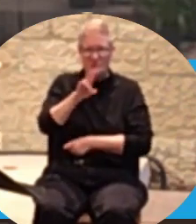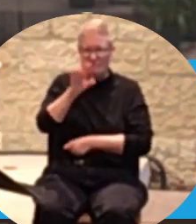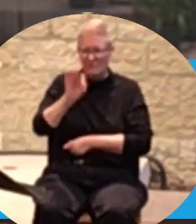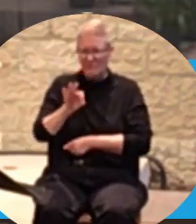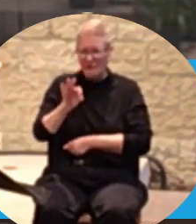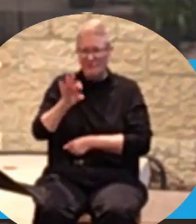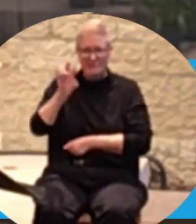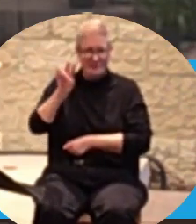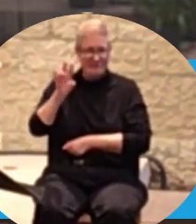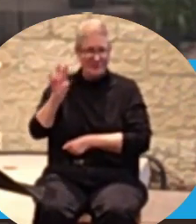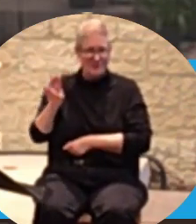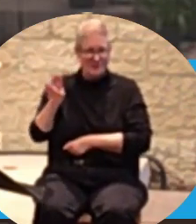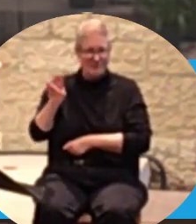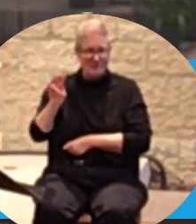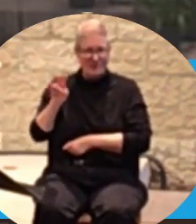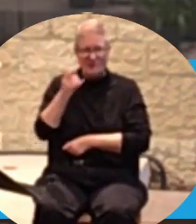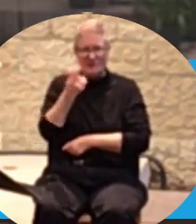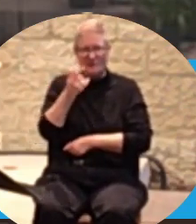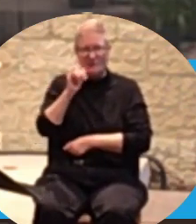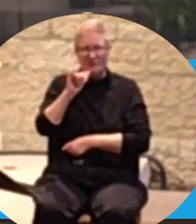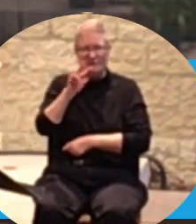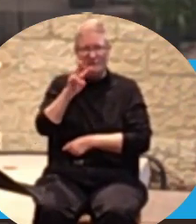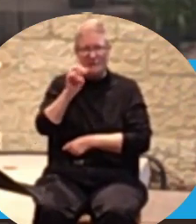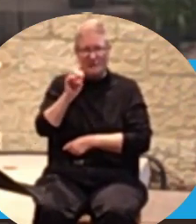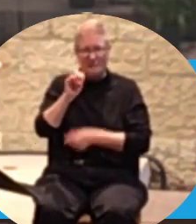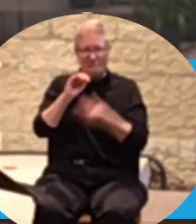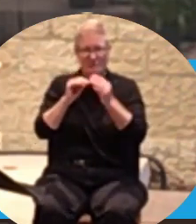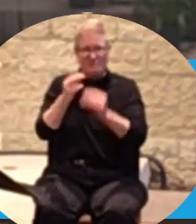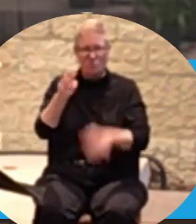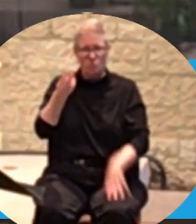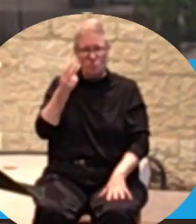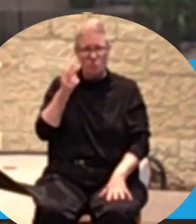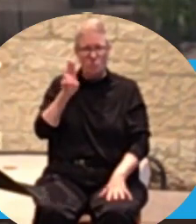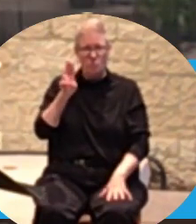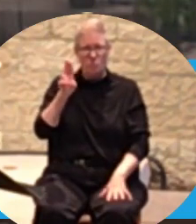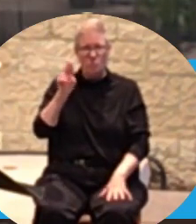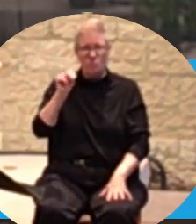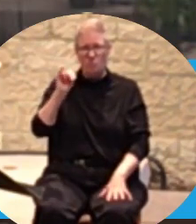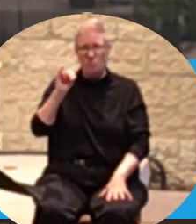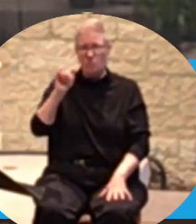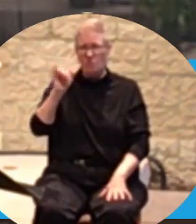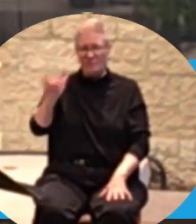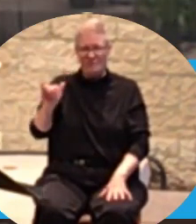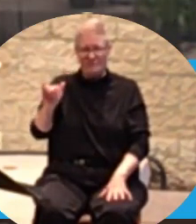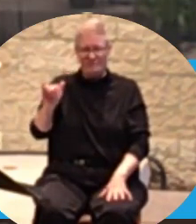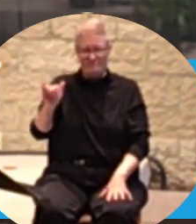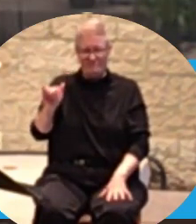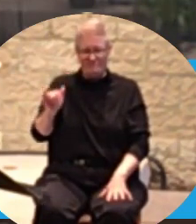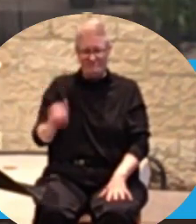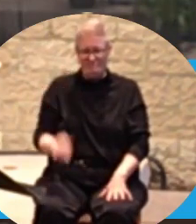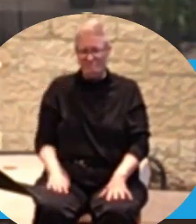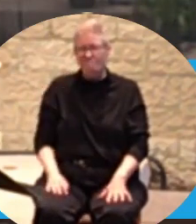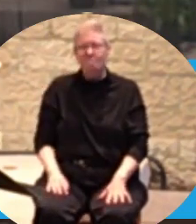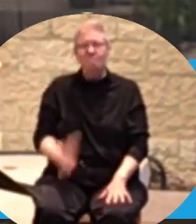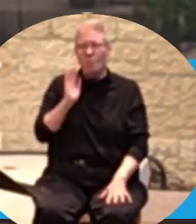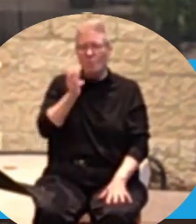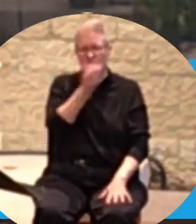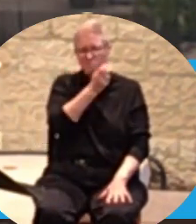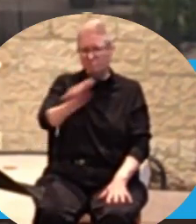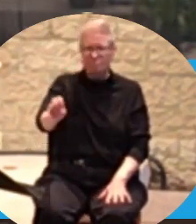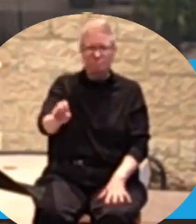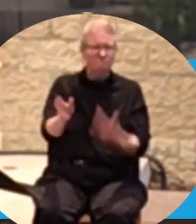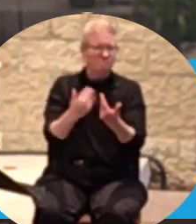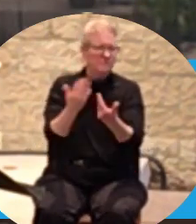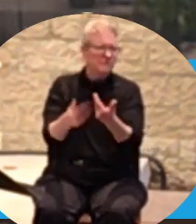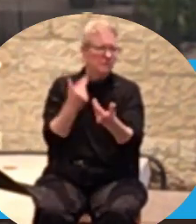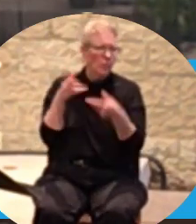77977. Give the number 2, Unity. Give to Unity, and it will take you there, an easy,